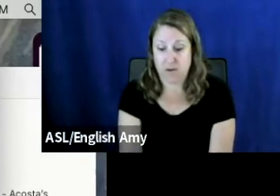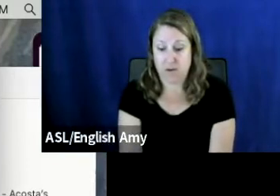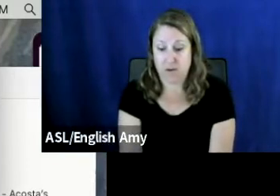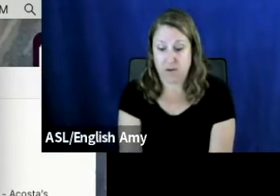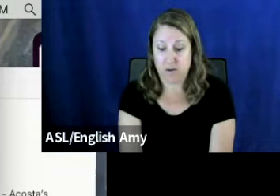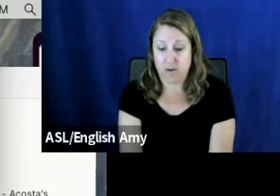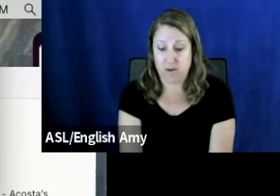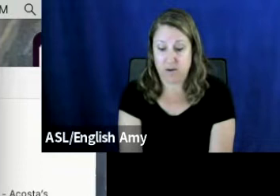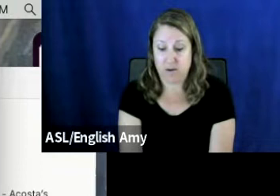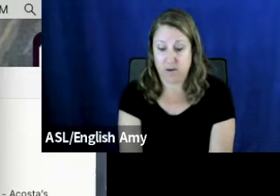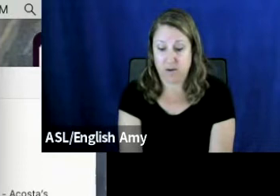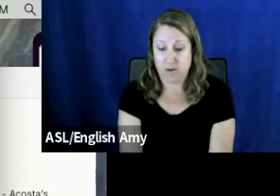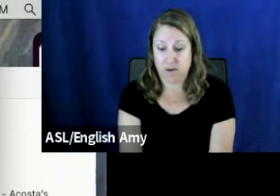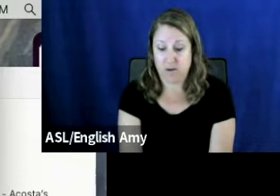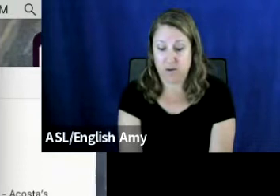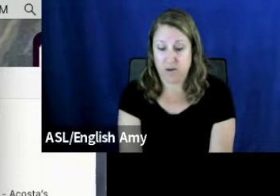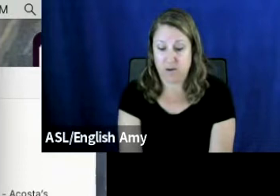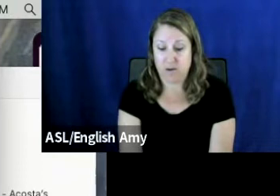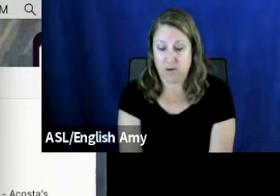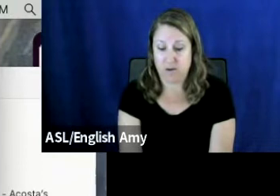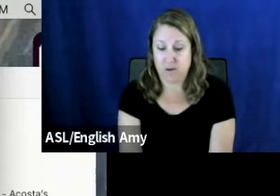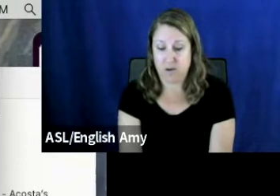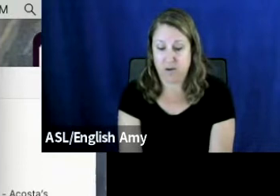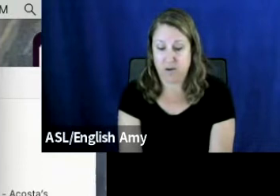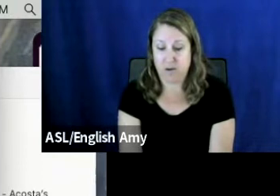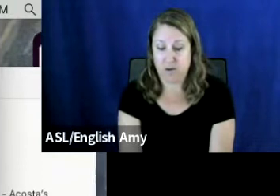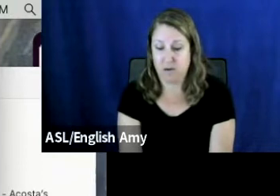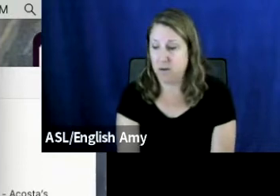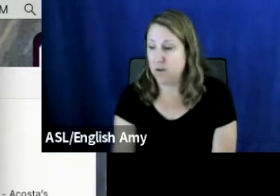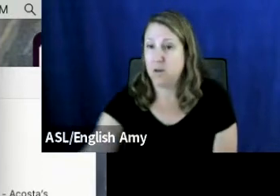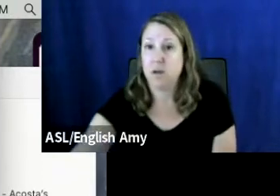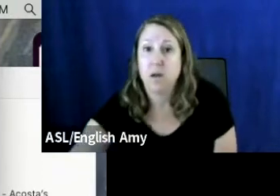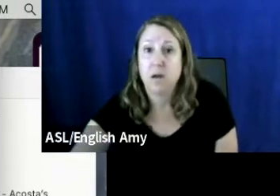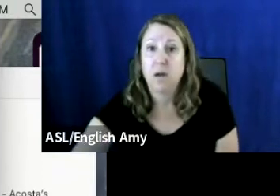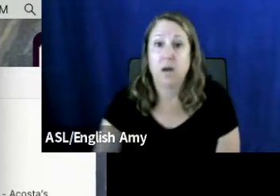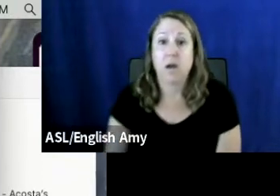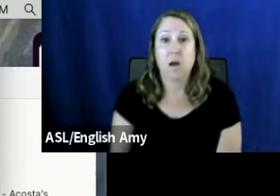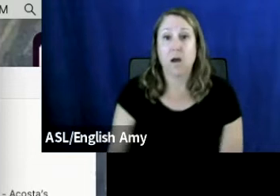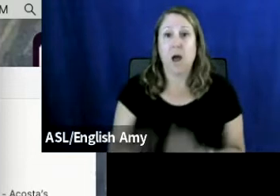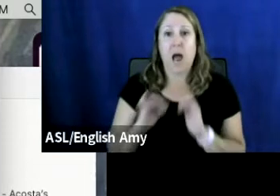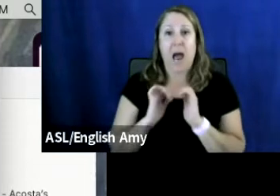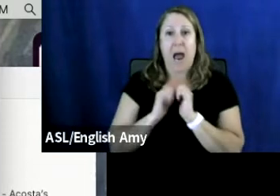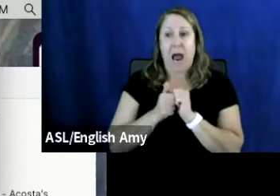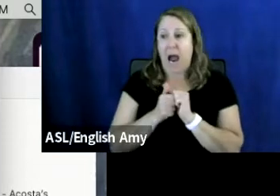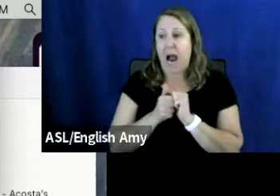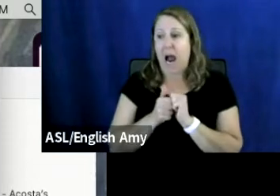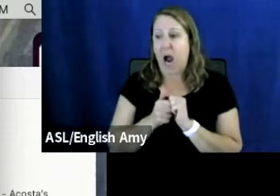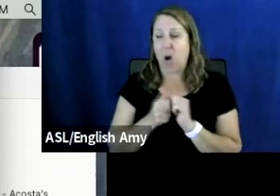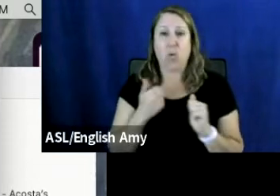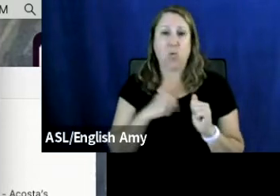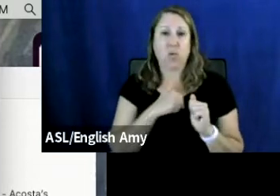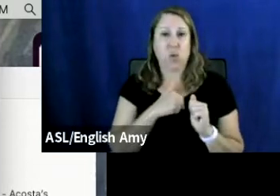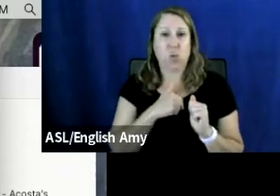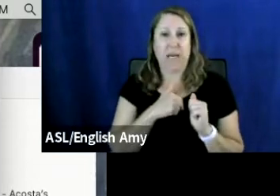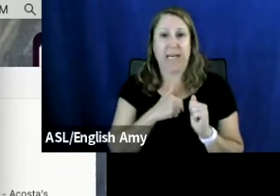Someone wrote in the chat, how do we get a template of this? And I think I remember you